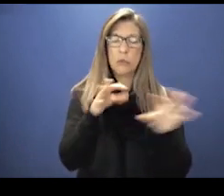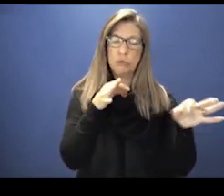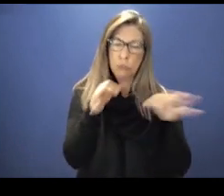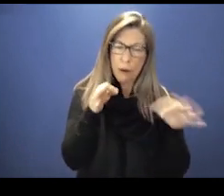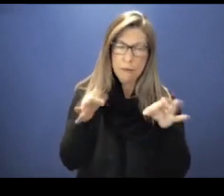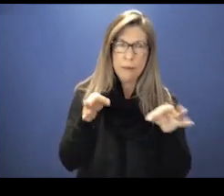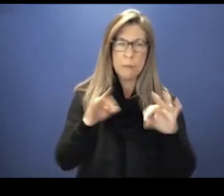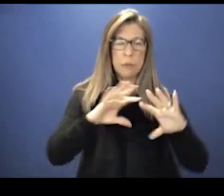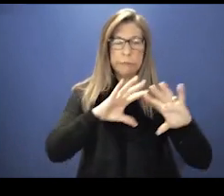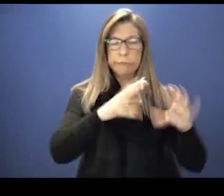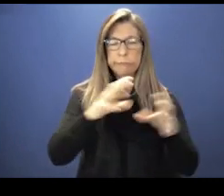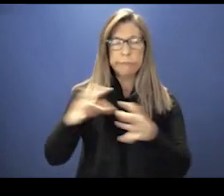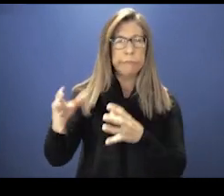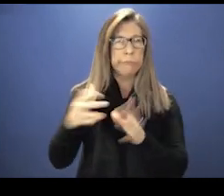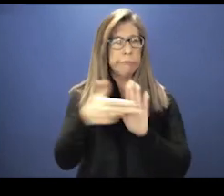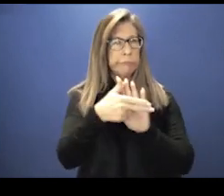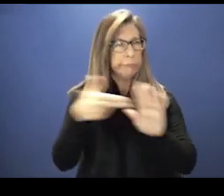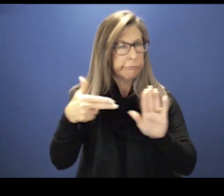conditions or diagnosis.